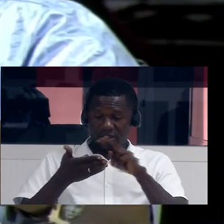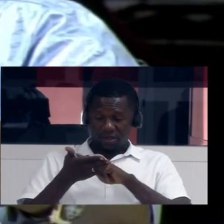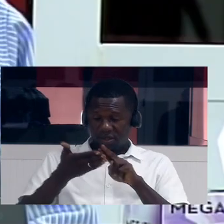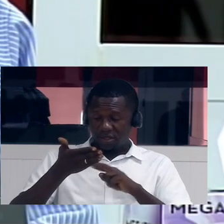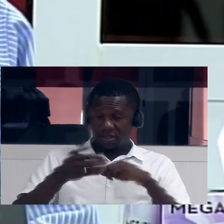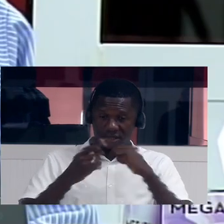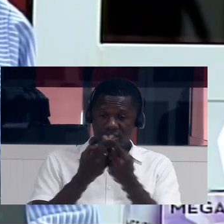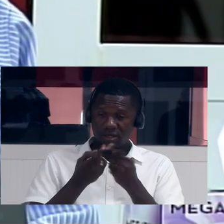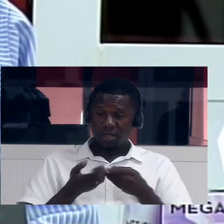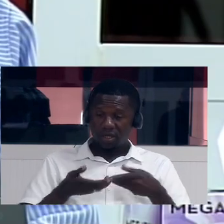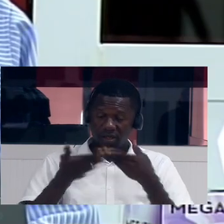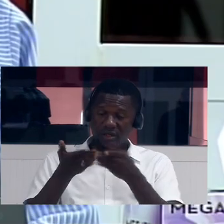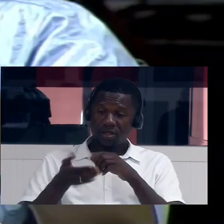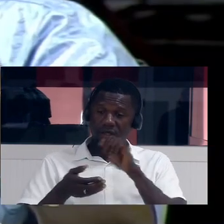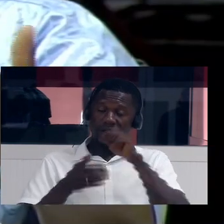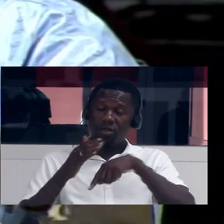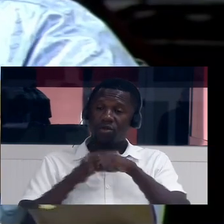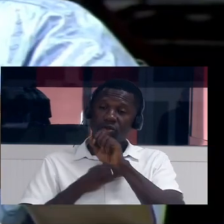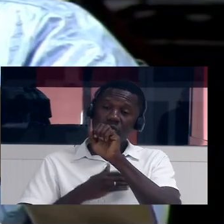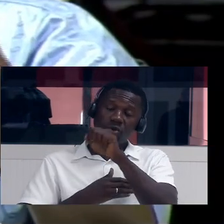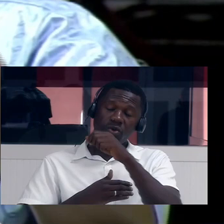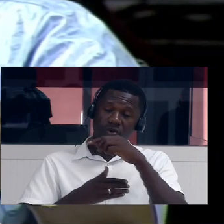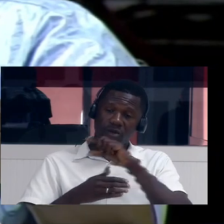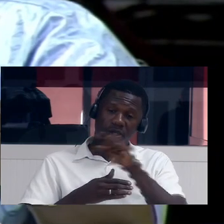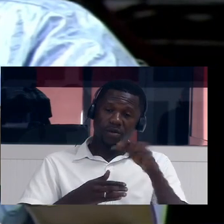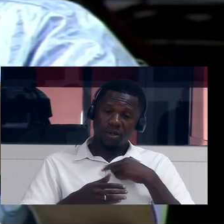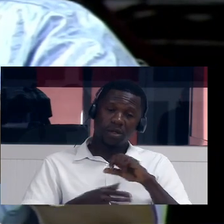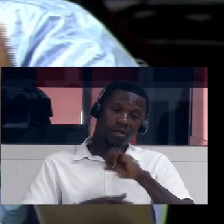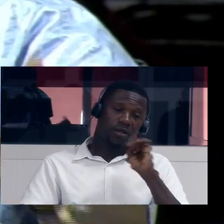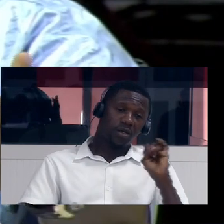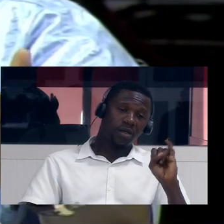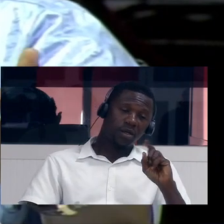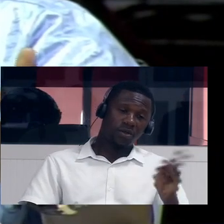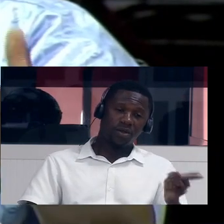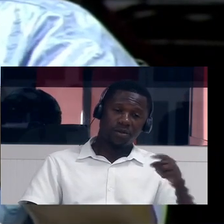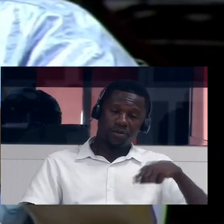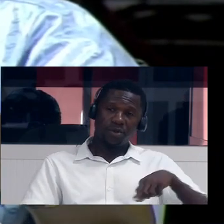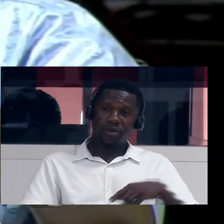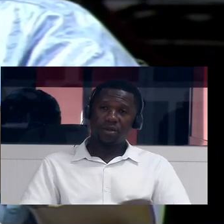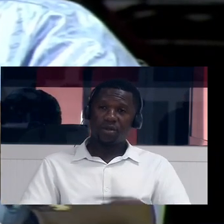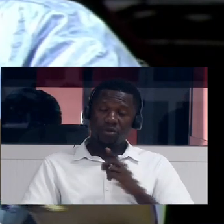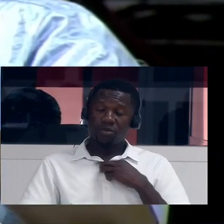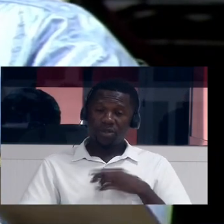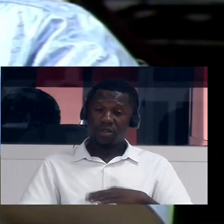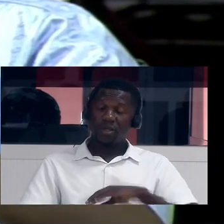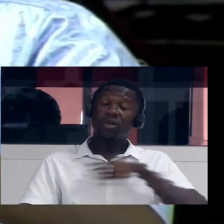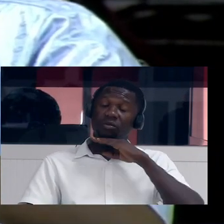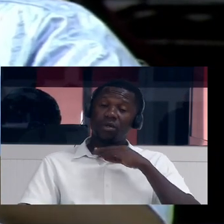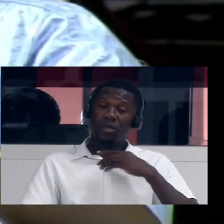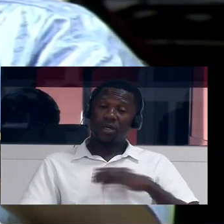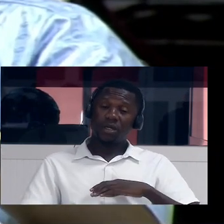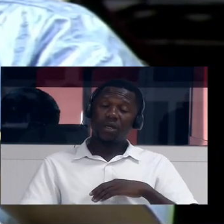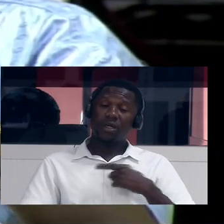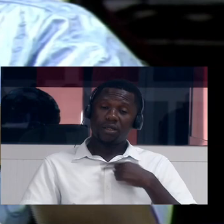IGP. Oh, yes. So it should definitely be normal for you to be satisfied as IGP that what is